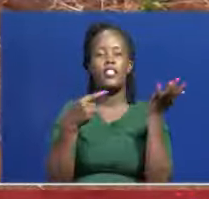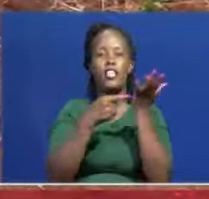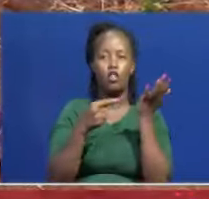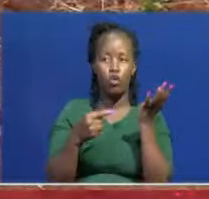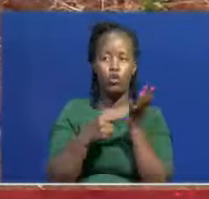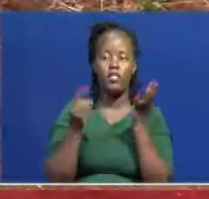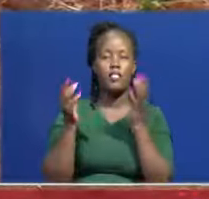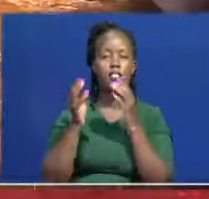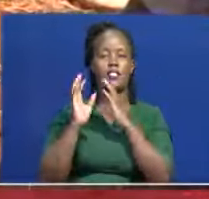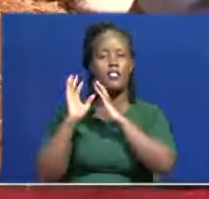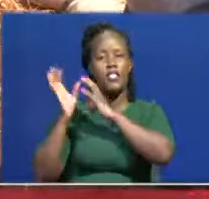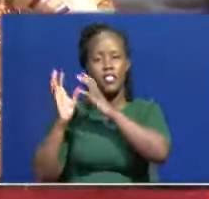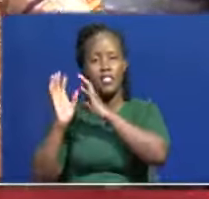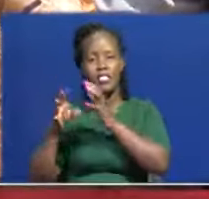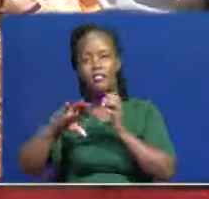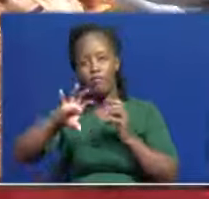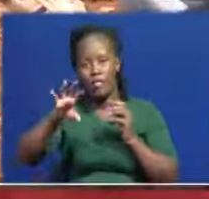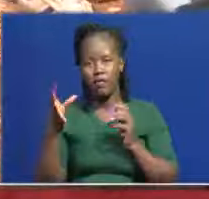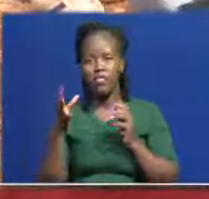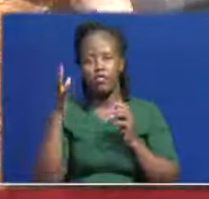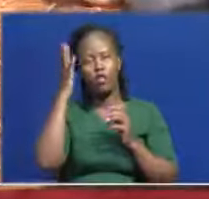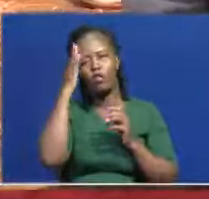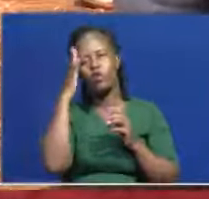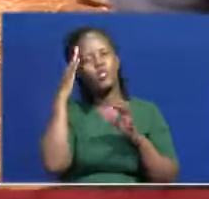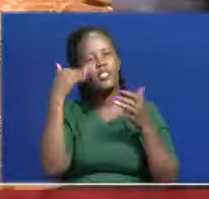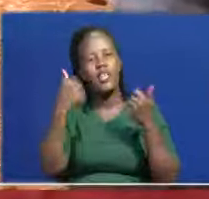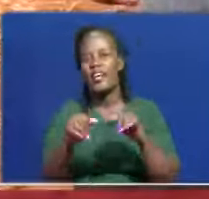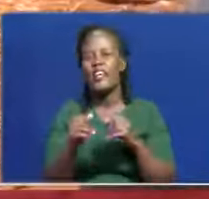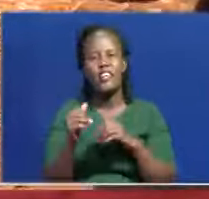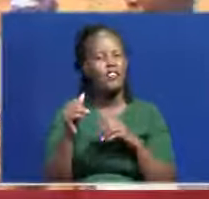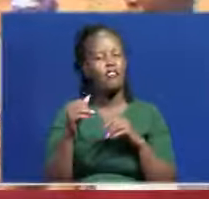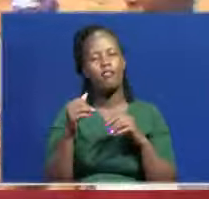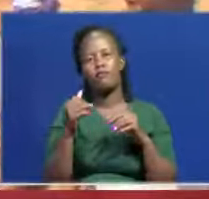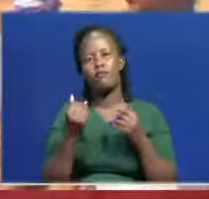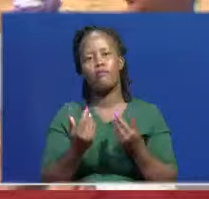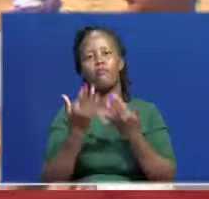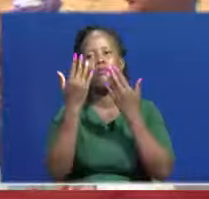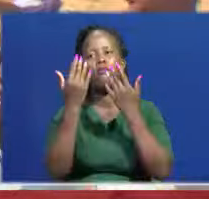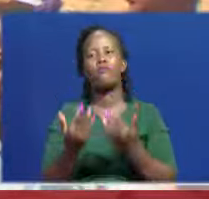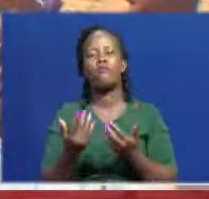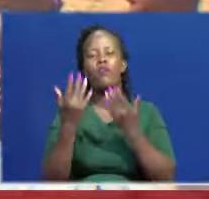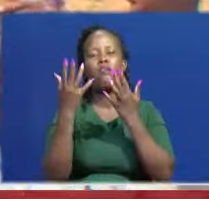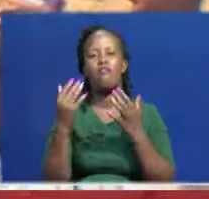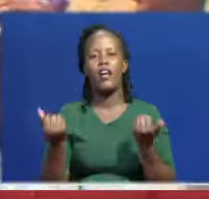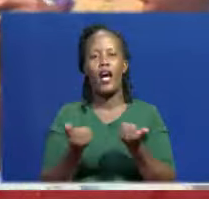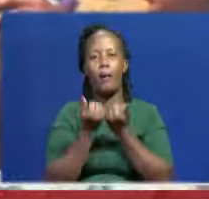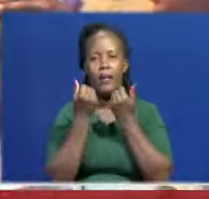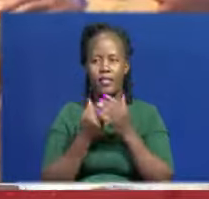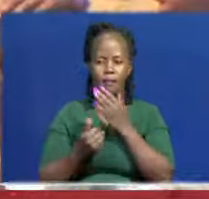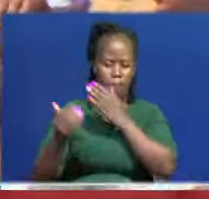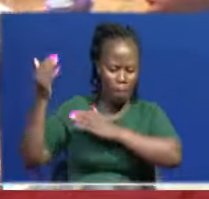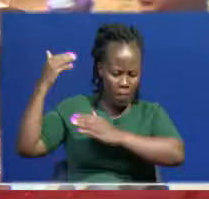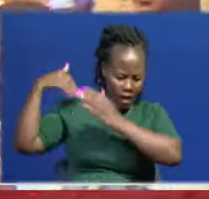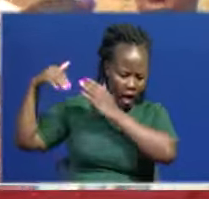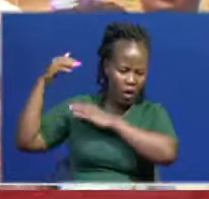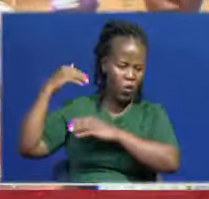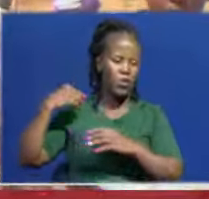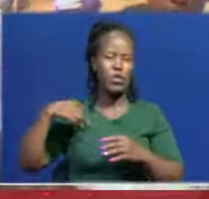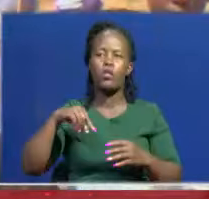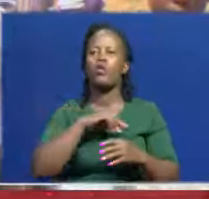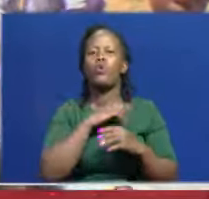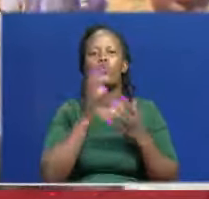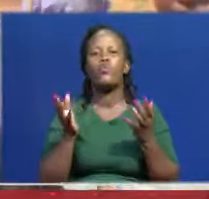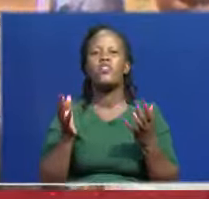Kilifi County to detect illegal activities or any fire incidents. Miaka ya nyuma tulikuwa tunafanya mambo ya misitu